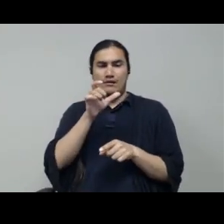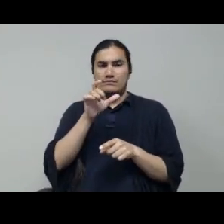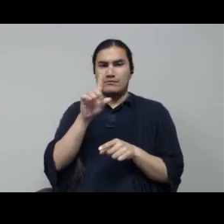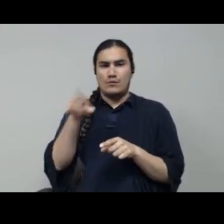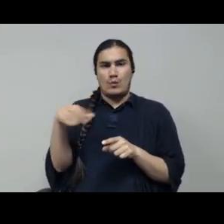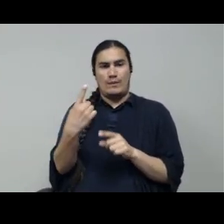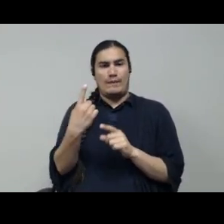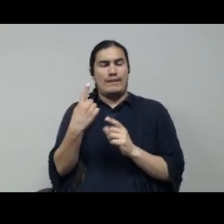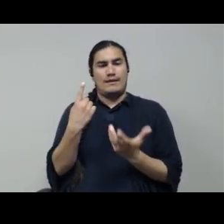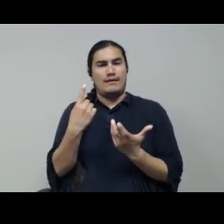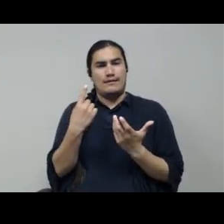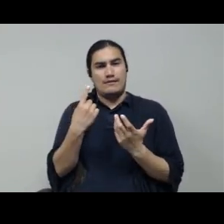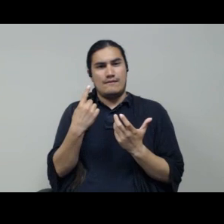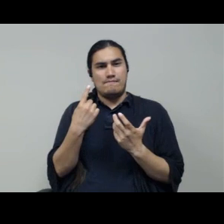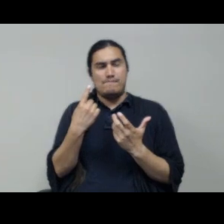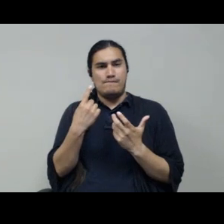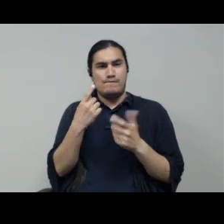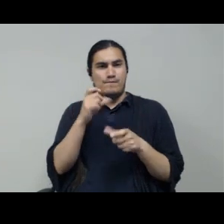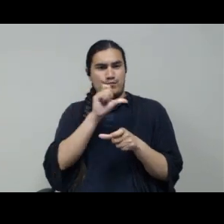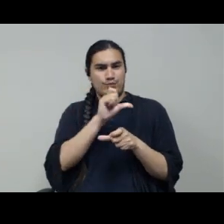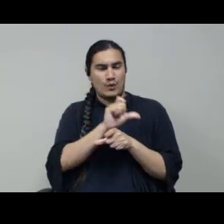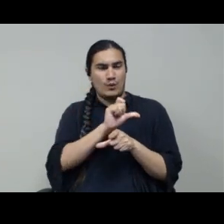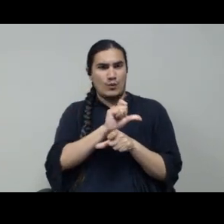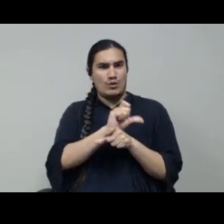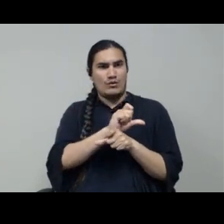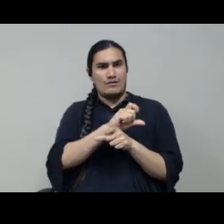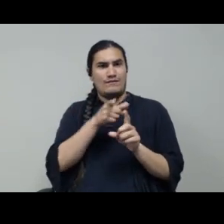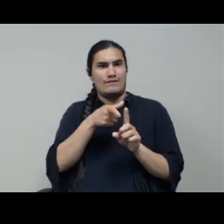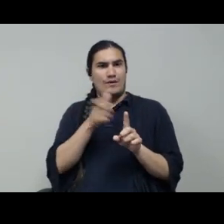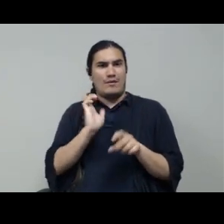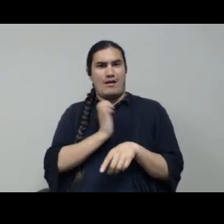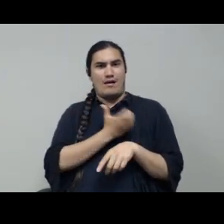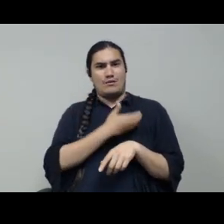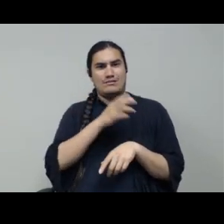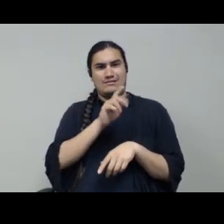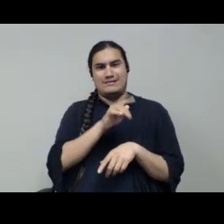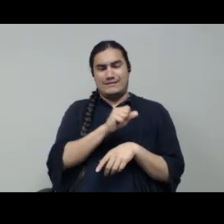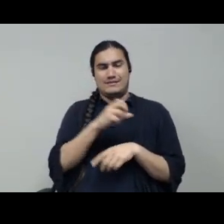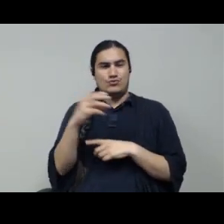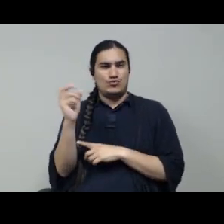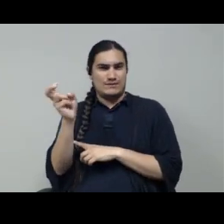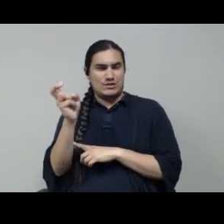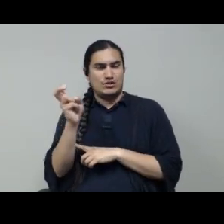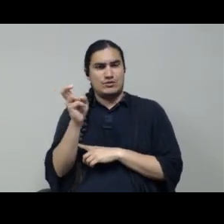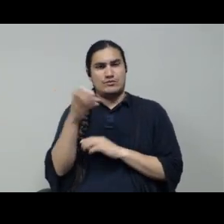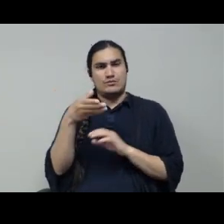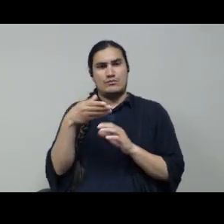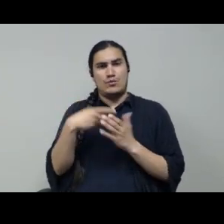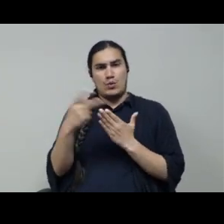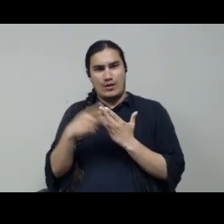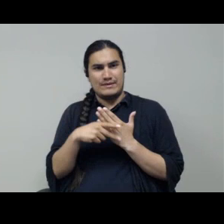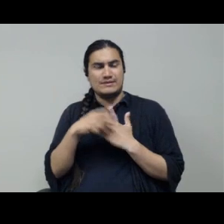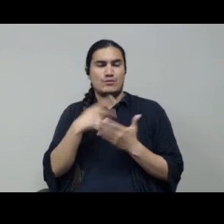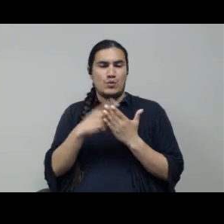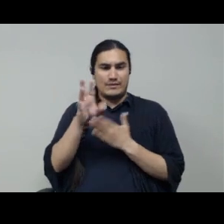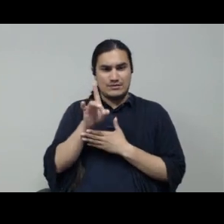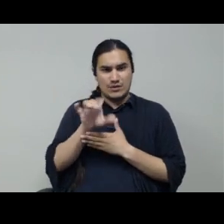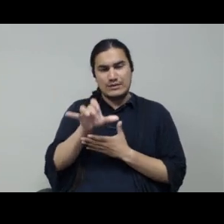based on work reflected in our TIPs, in our transportation improvement programs, our programming documents.